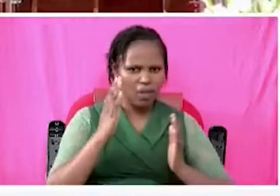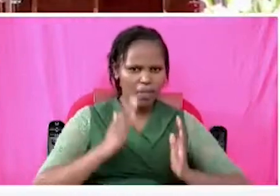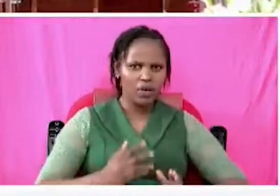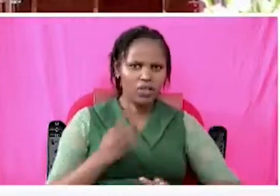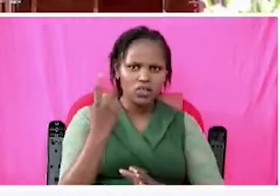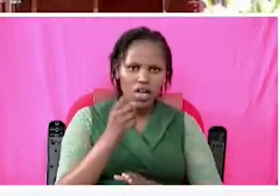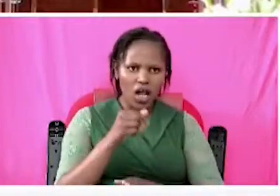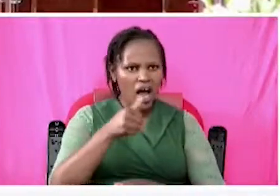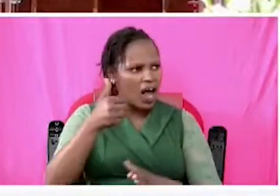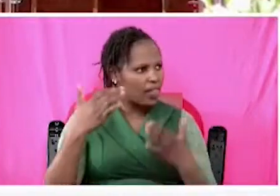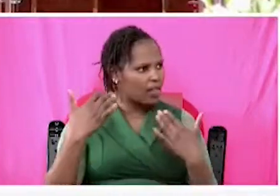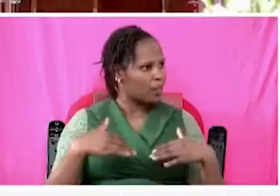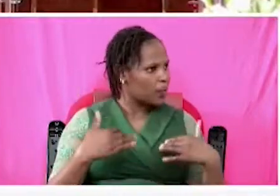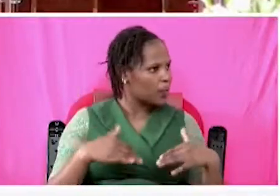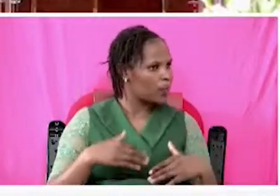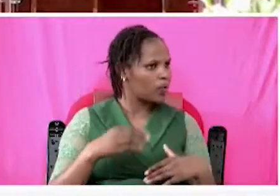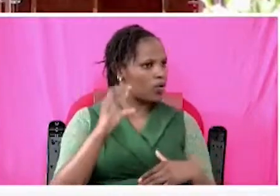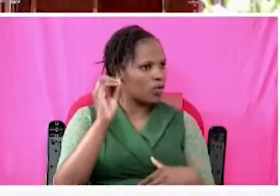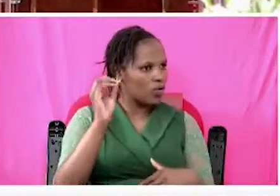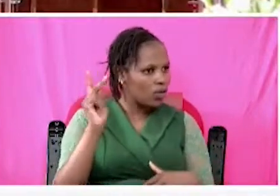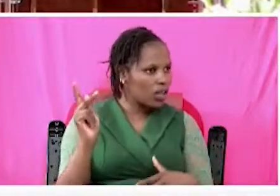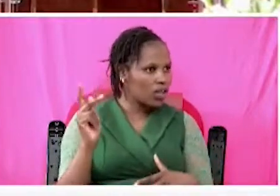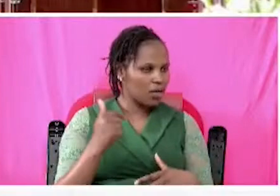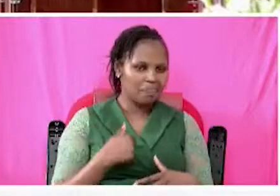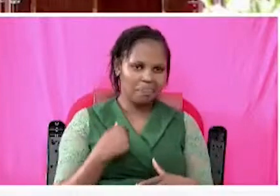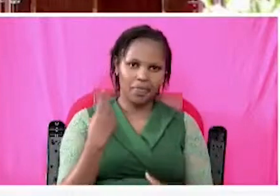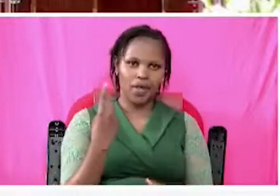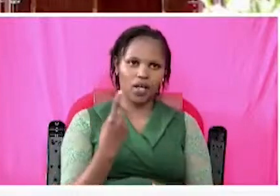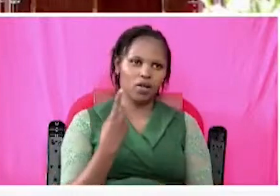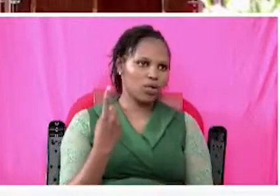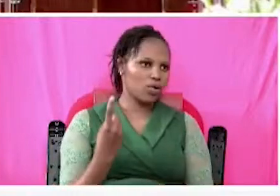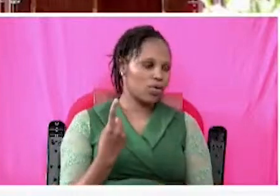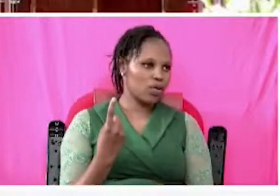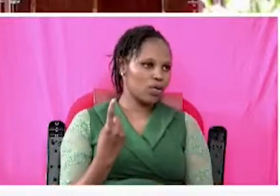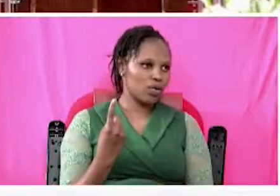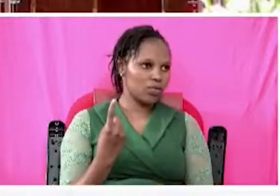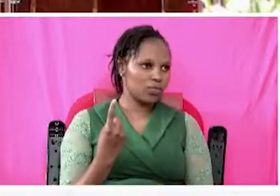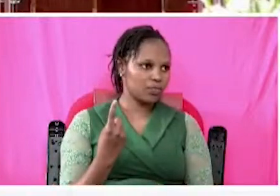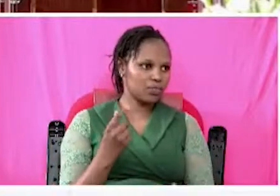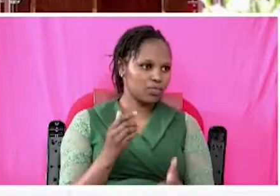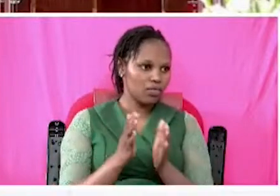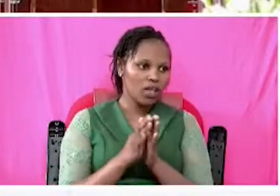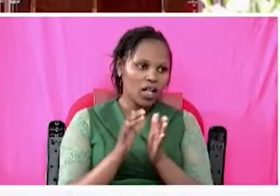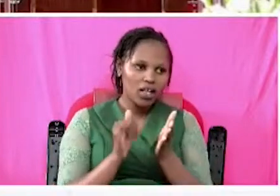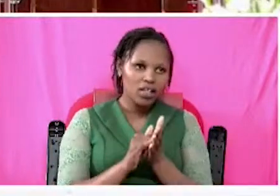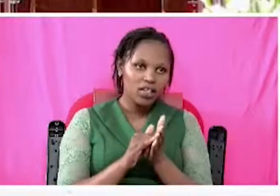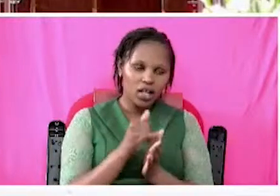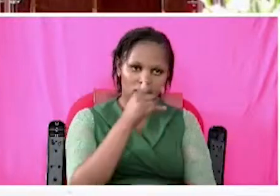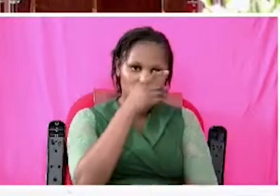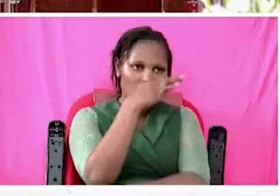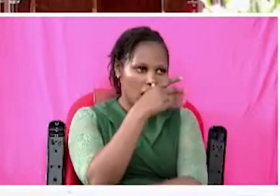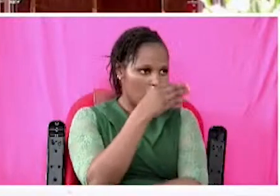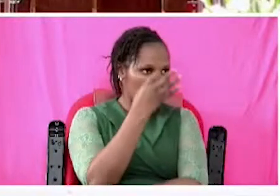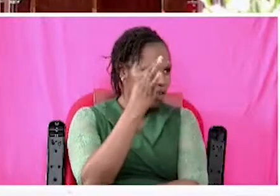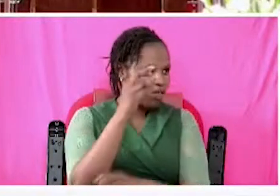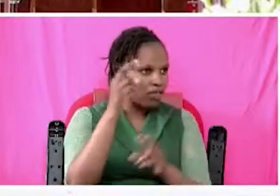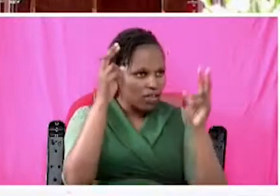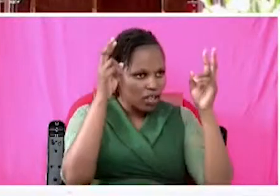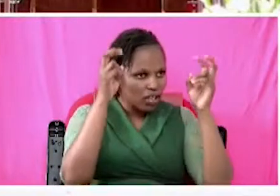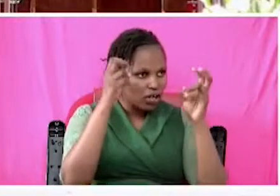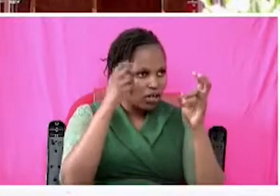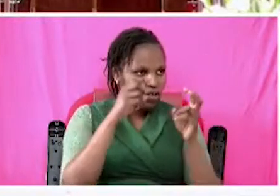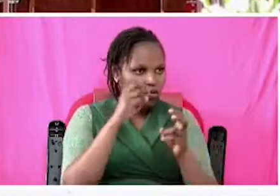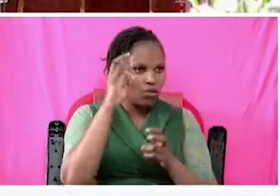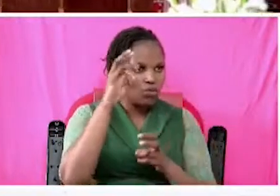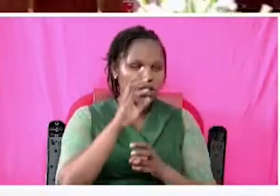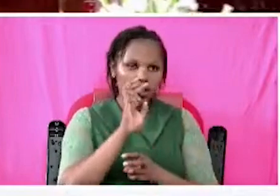Everybody else is okay. I am the only one. And that is a lie of the devil. You will see how God then